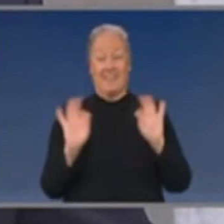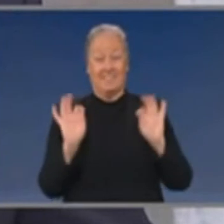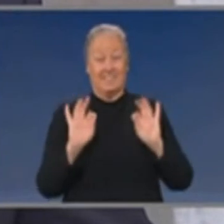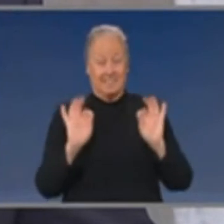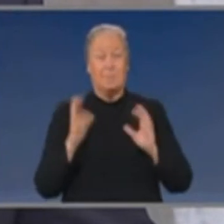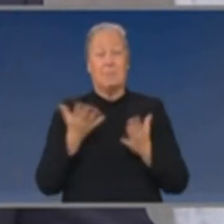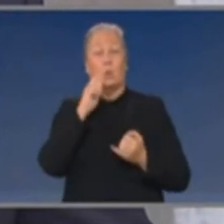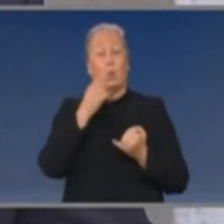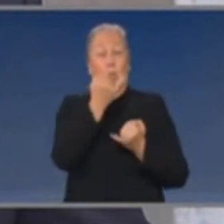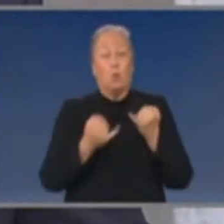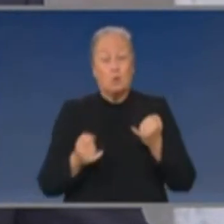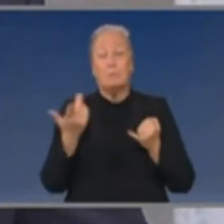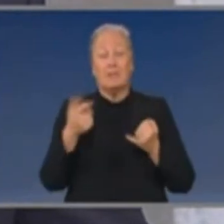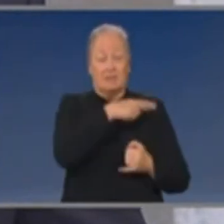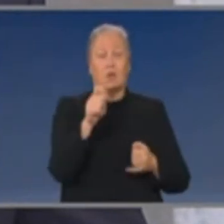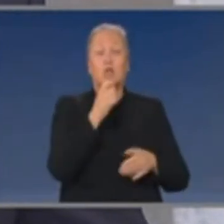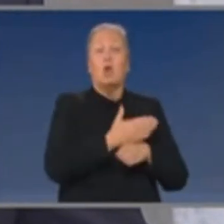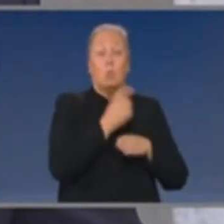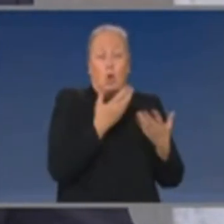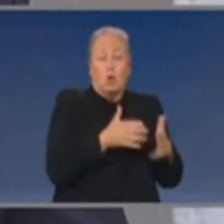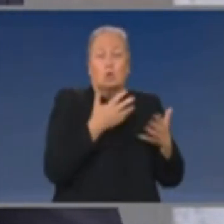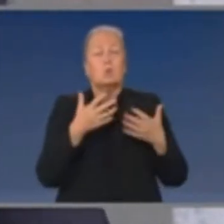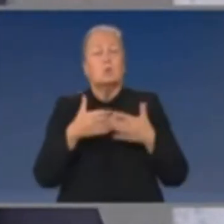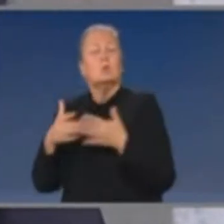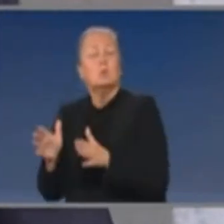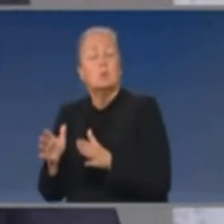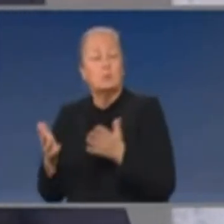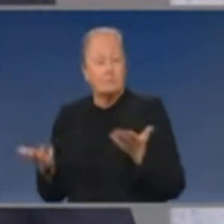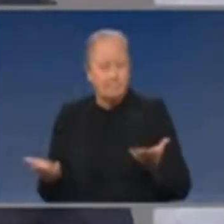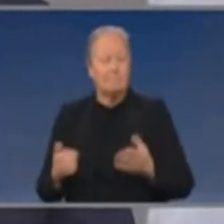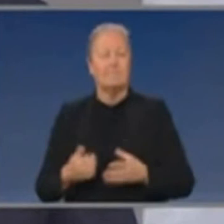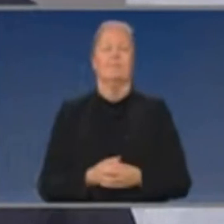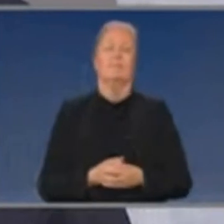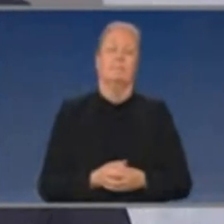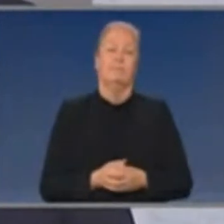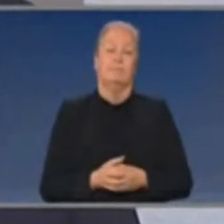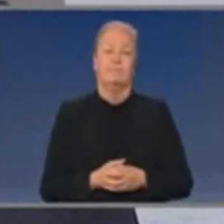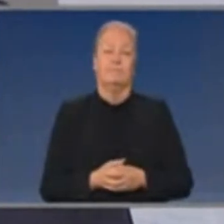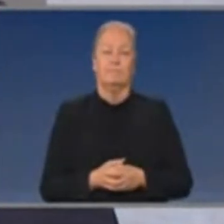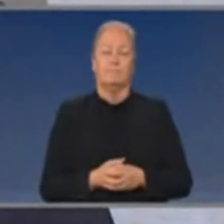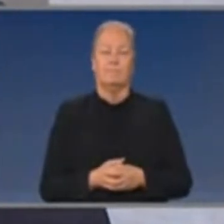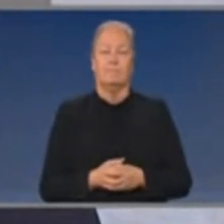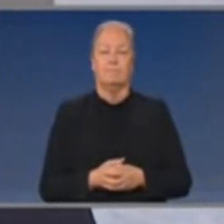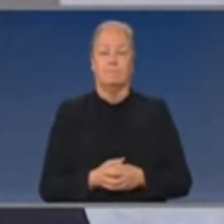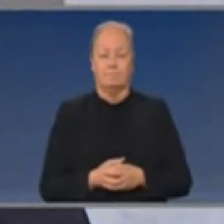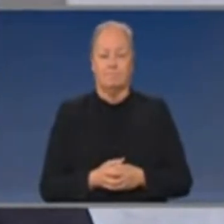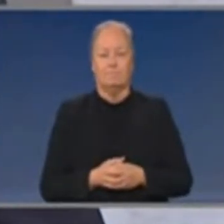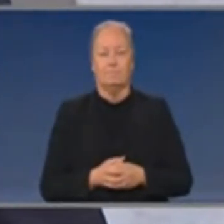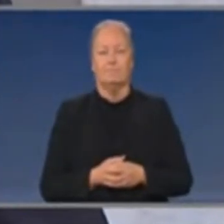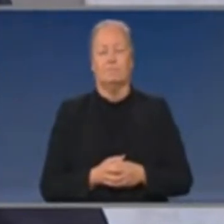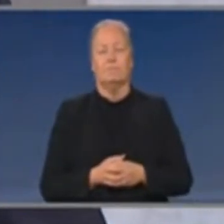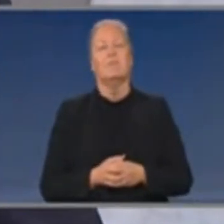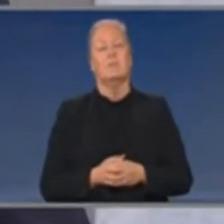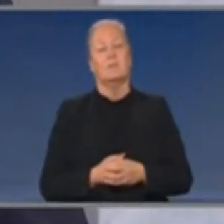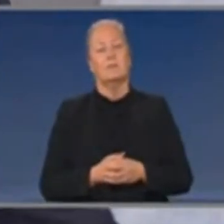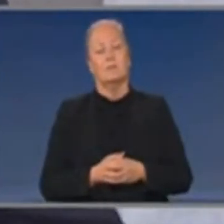queues because the businesses will not have the ability to ensure that that work is able to be provided to more Australians to